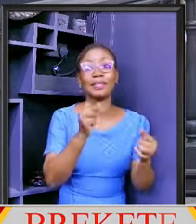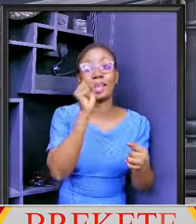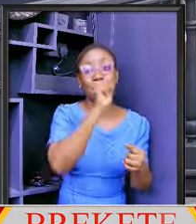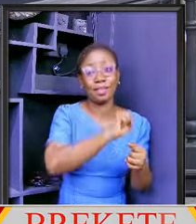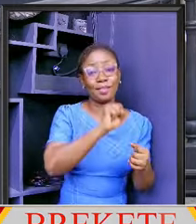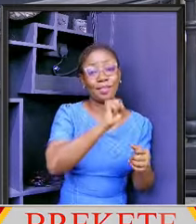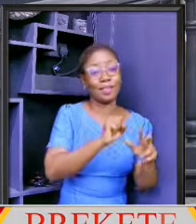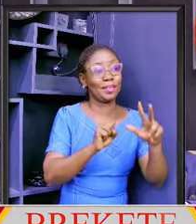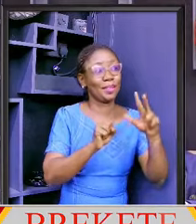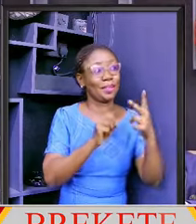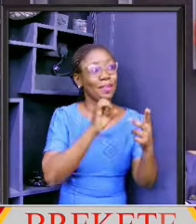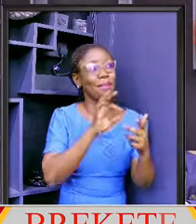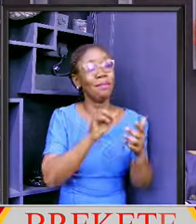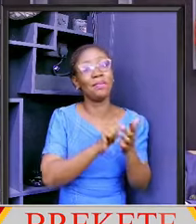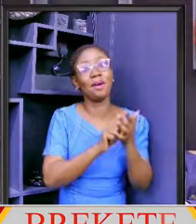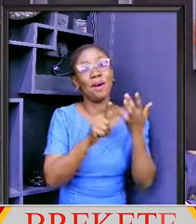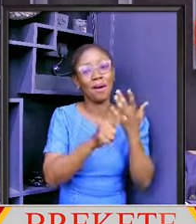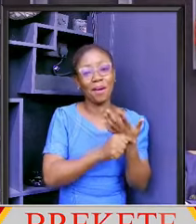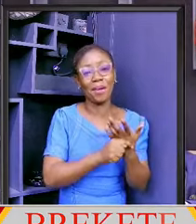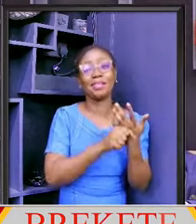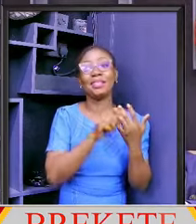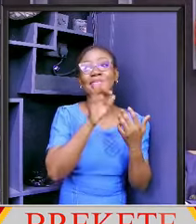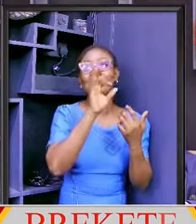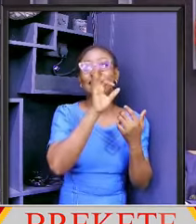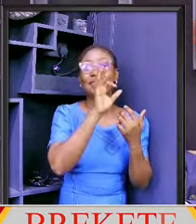3rd of August,